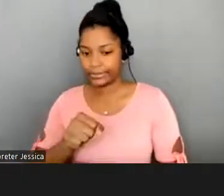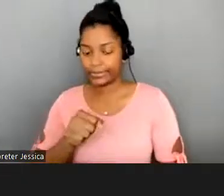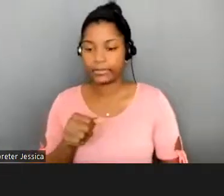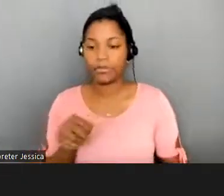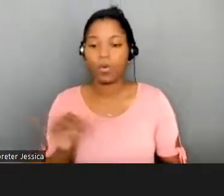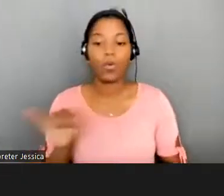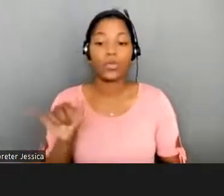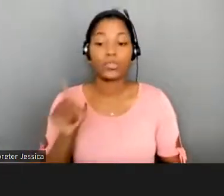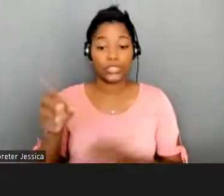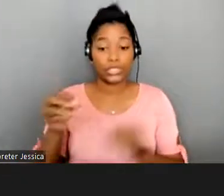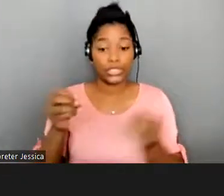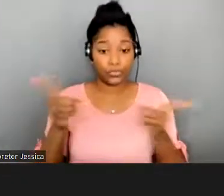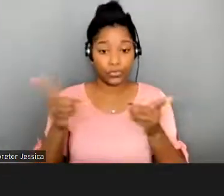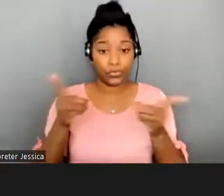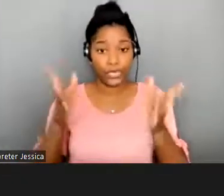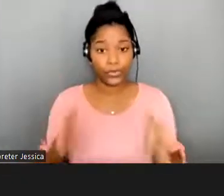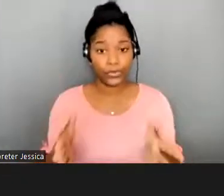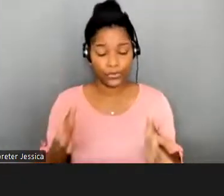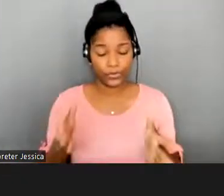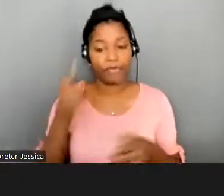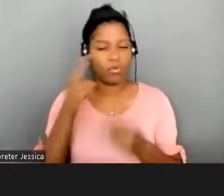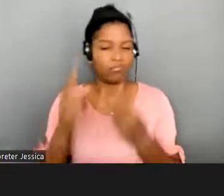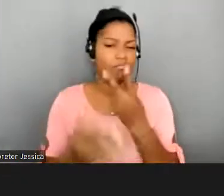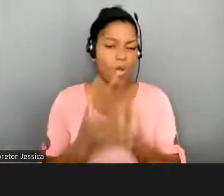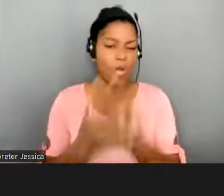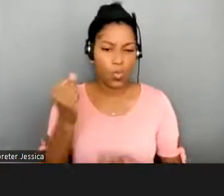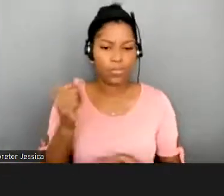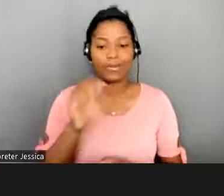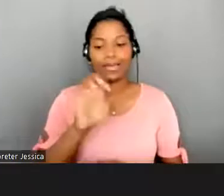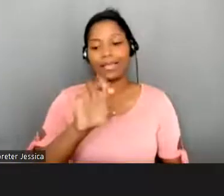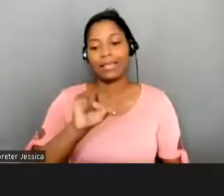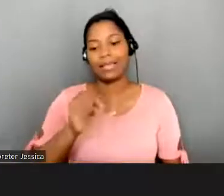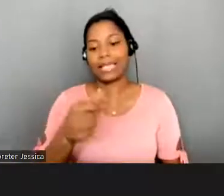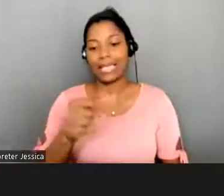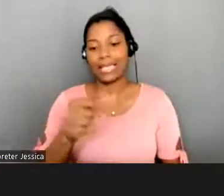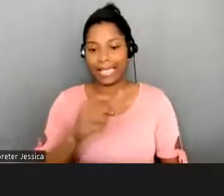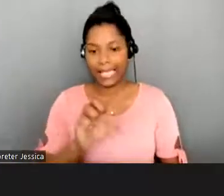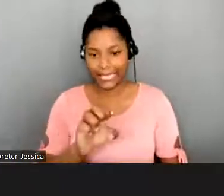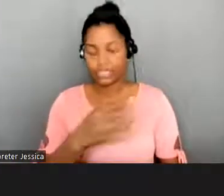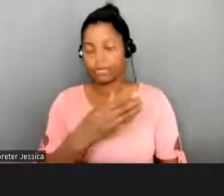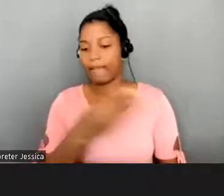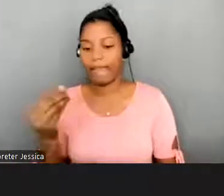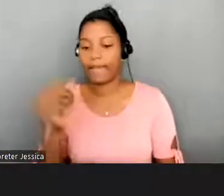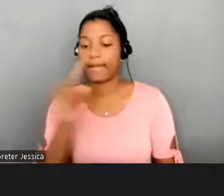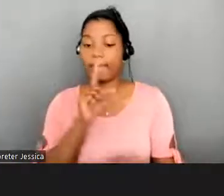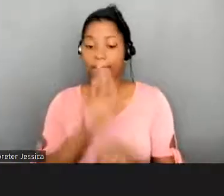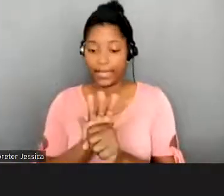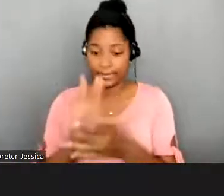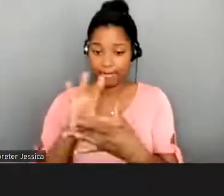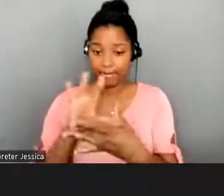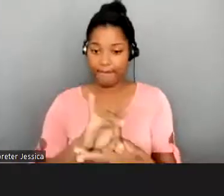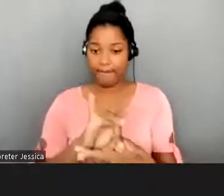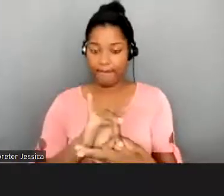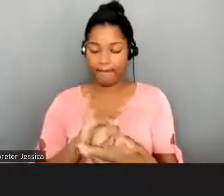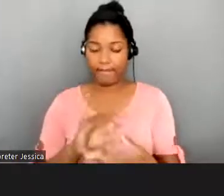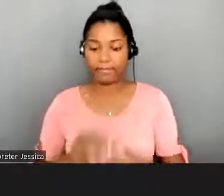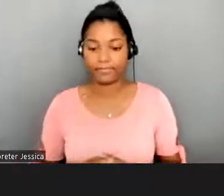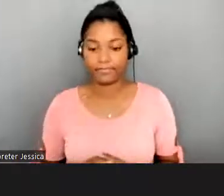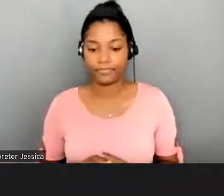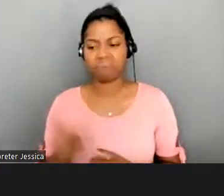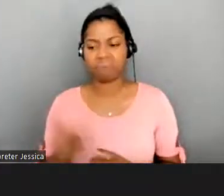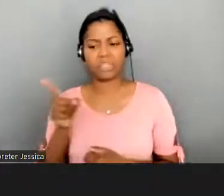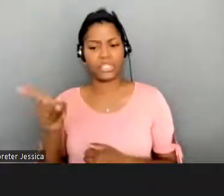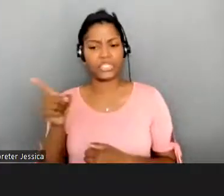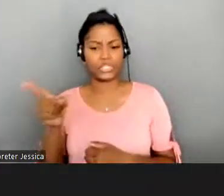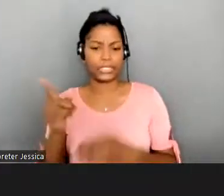as the director of both Engaged and Commit to Connect. Meredith will be serving as the moderator of the virtual summit, so